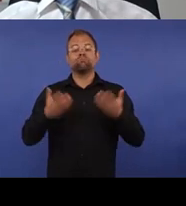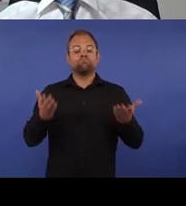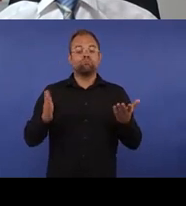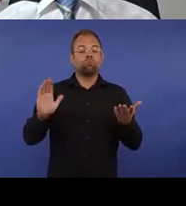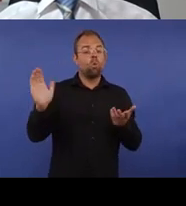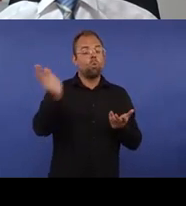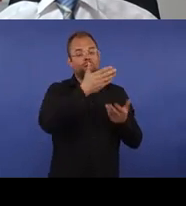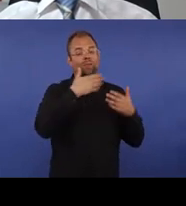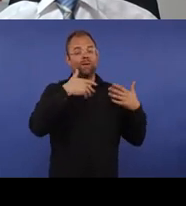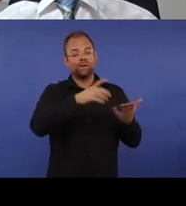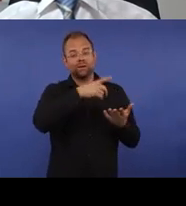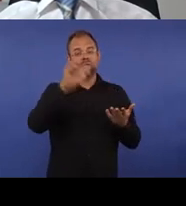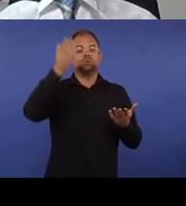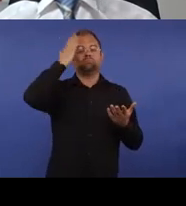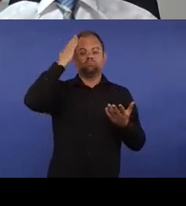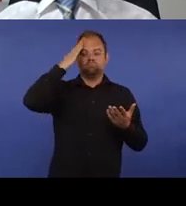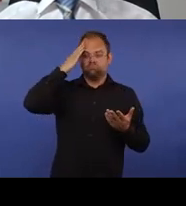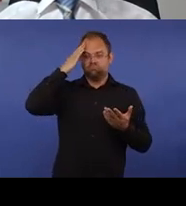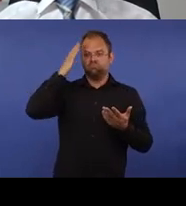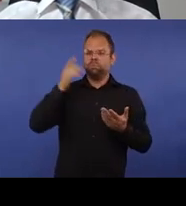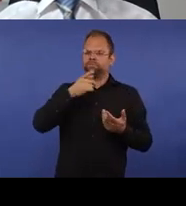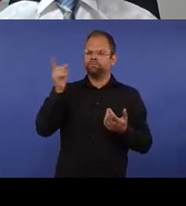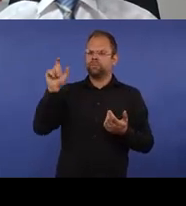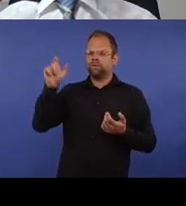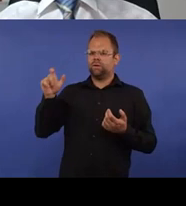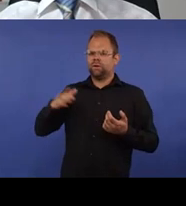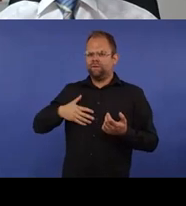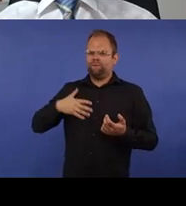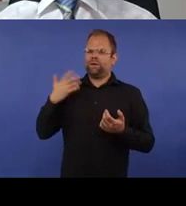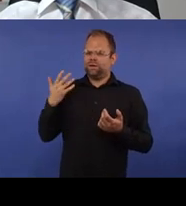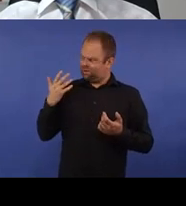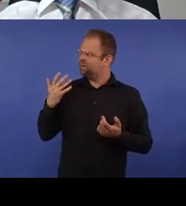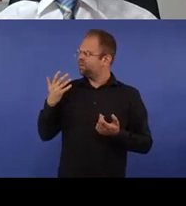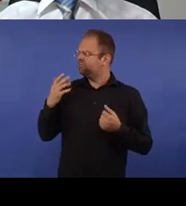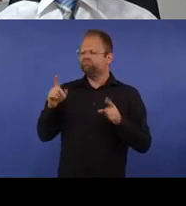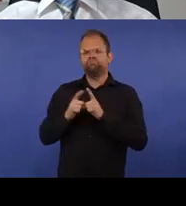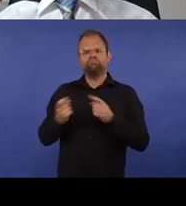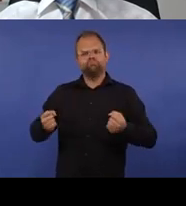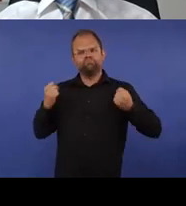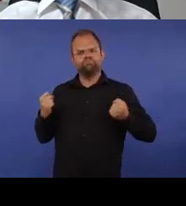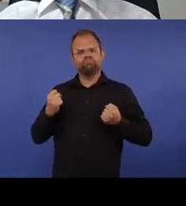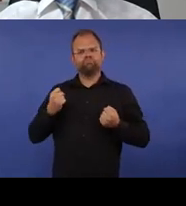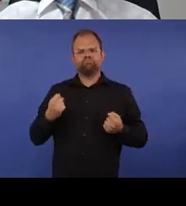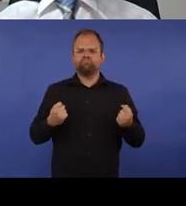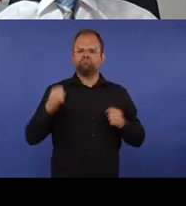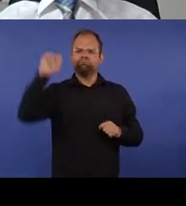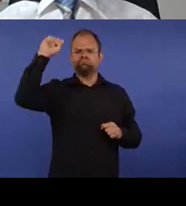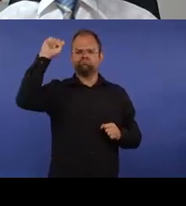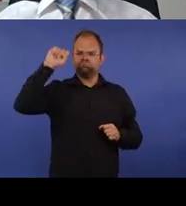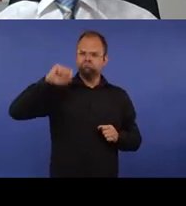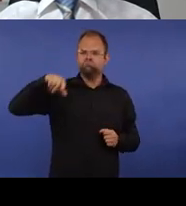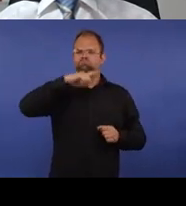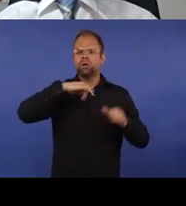and self-determination. We need awareness campaigns to encourage real inclusion and help